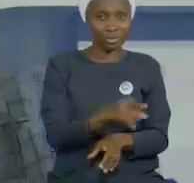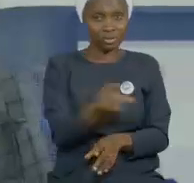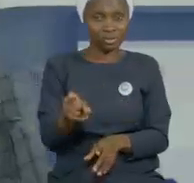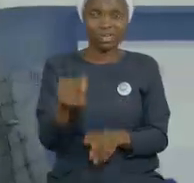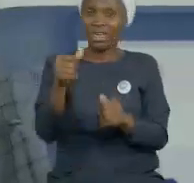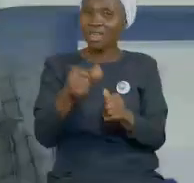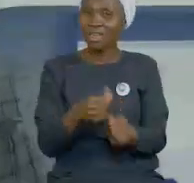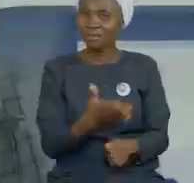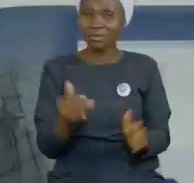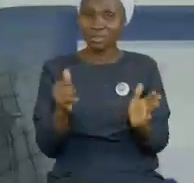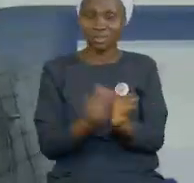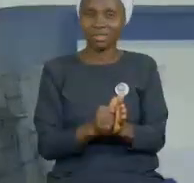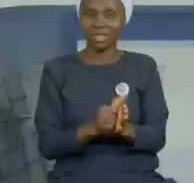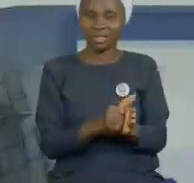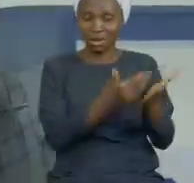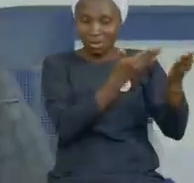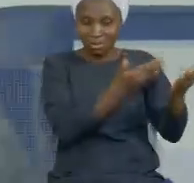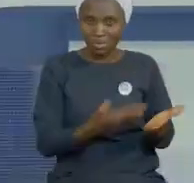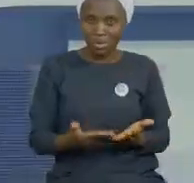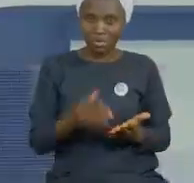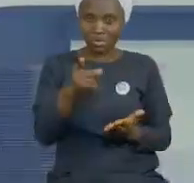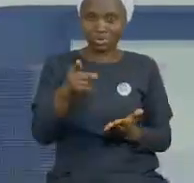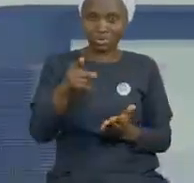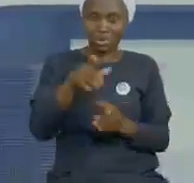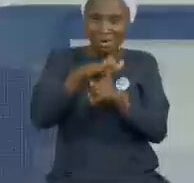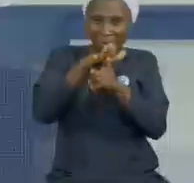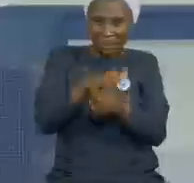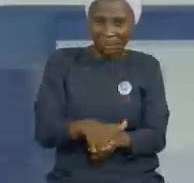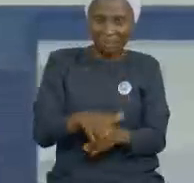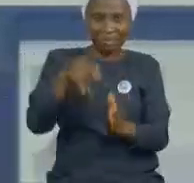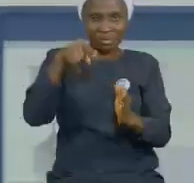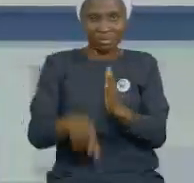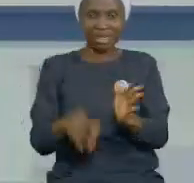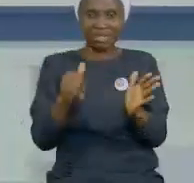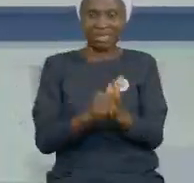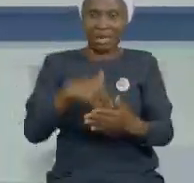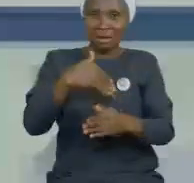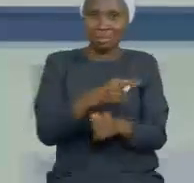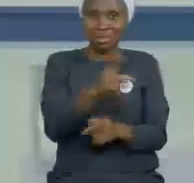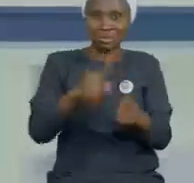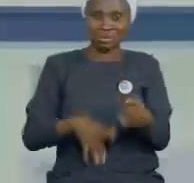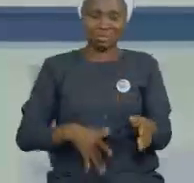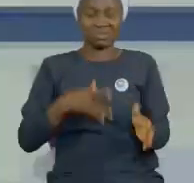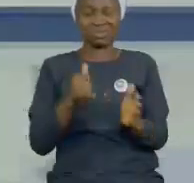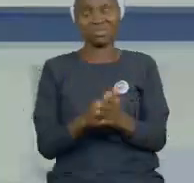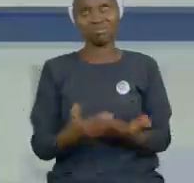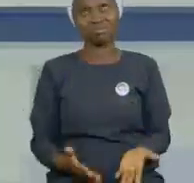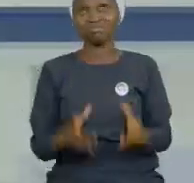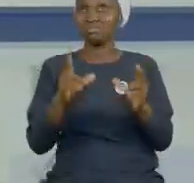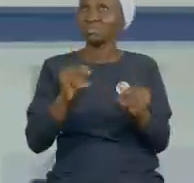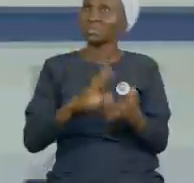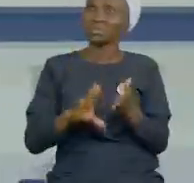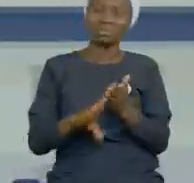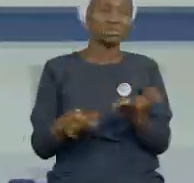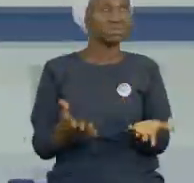everything that pinned you down, everything that made you to feel, there's no forgiveness, there's no freedom, there's no